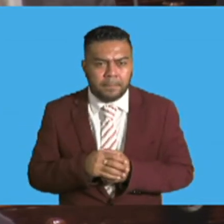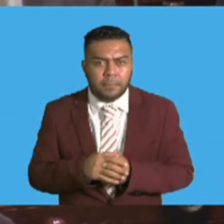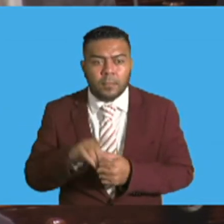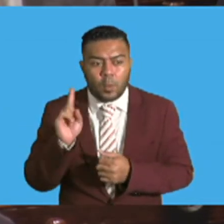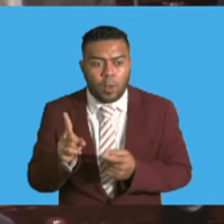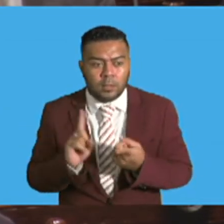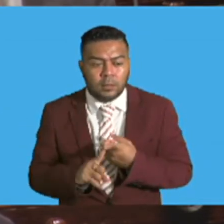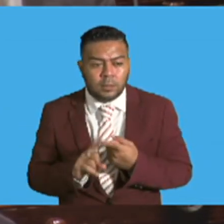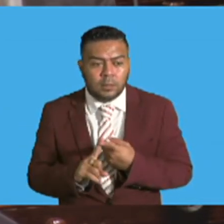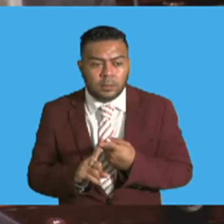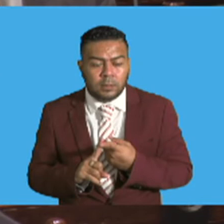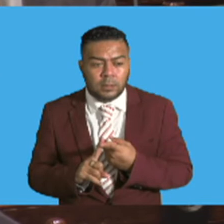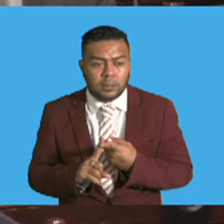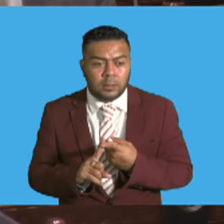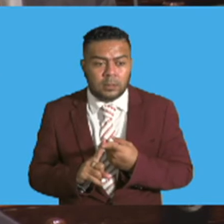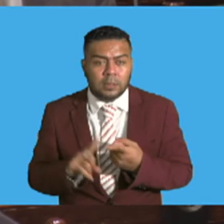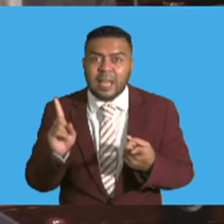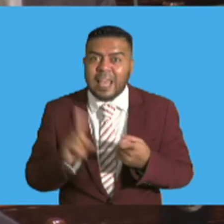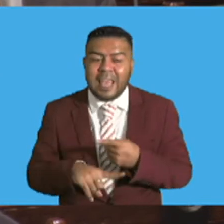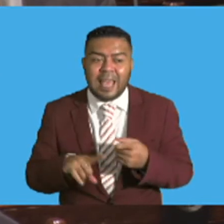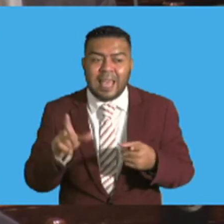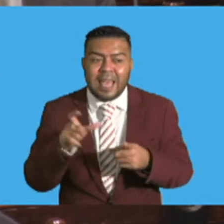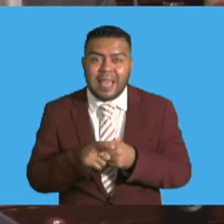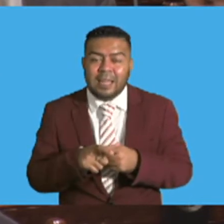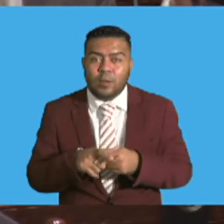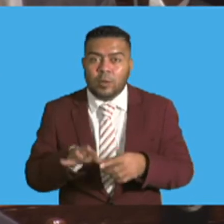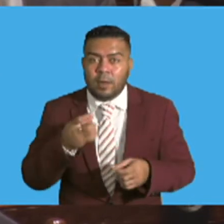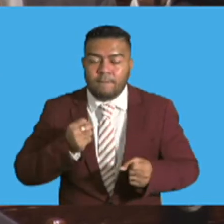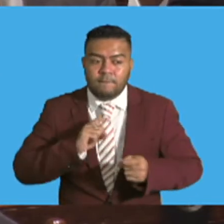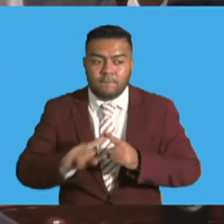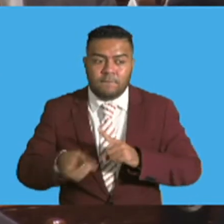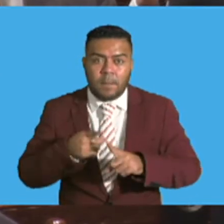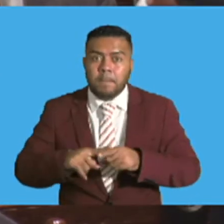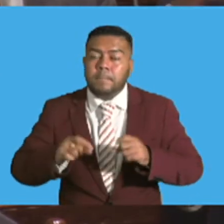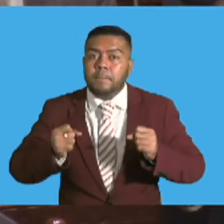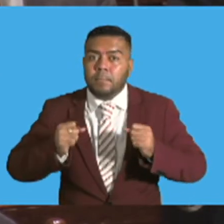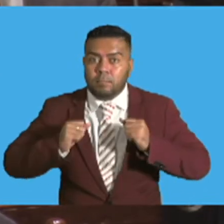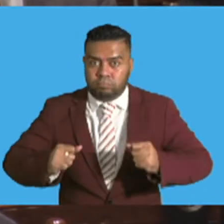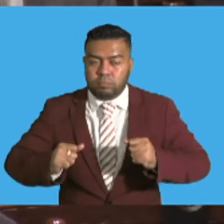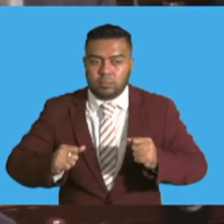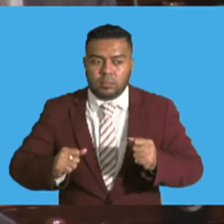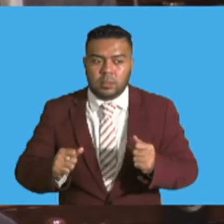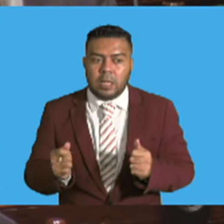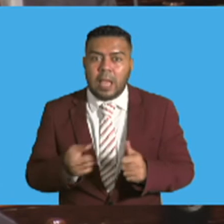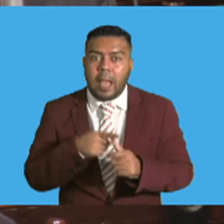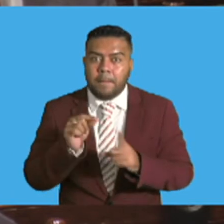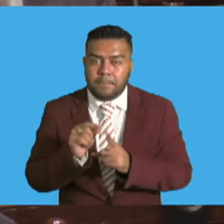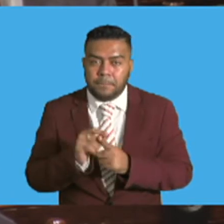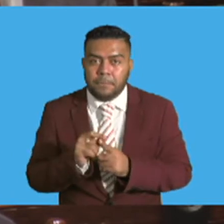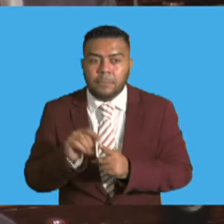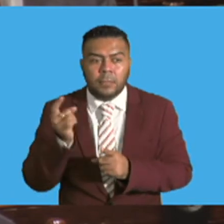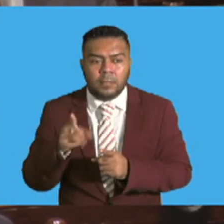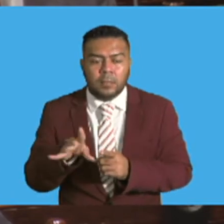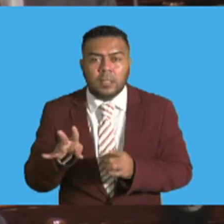them is Adeline Tutu, who's started up her own business with the fitness program. She's launched her own app. She has a TV program,